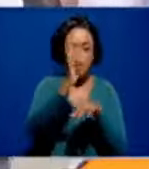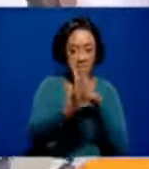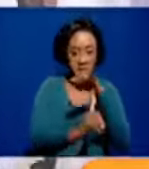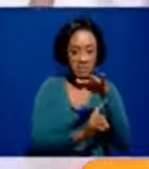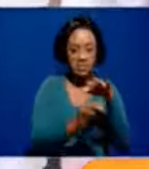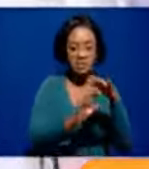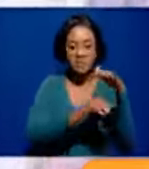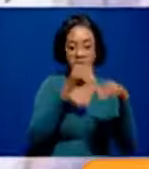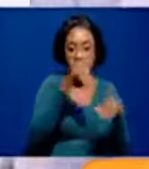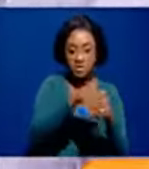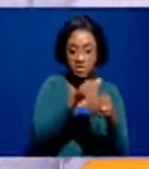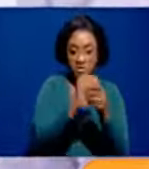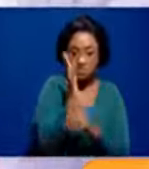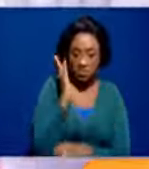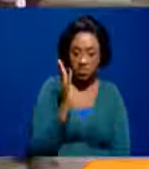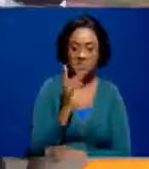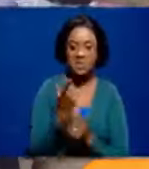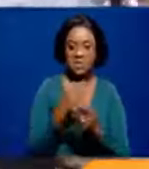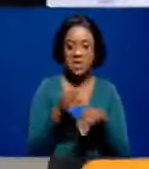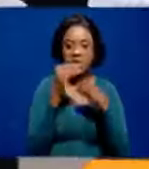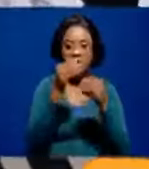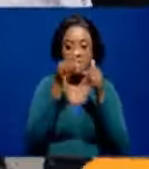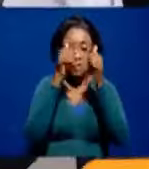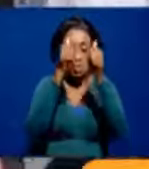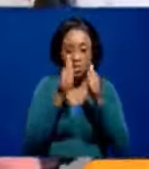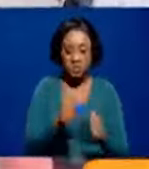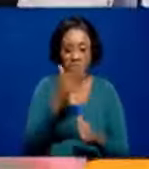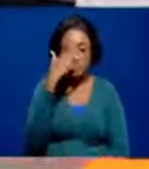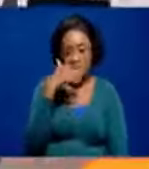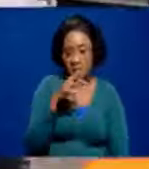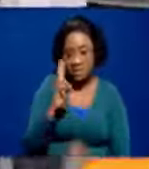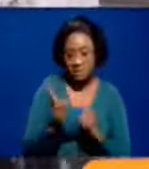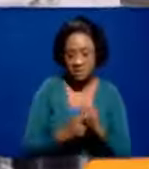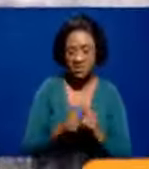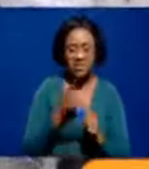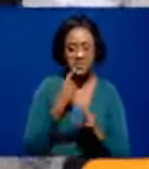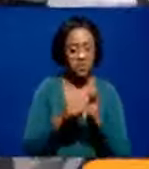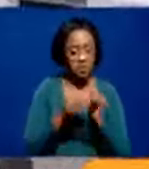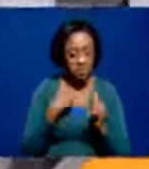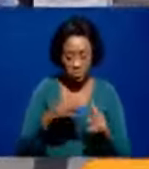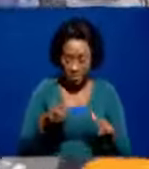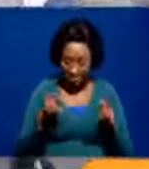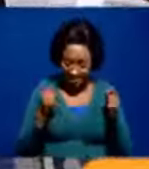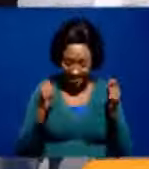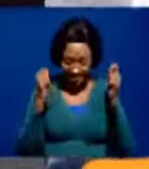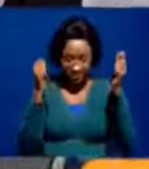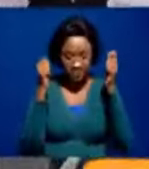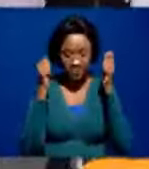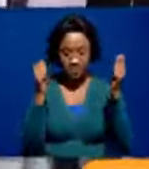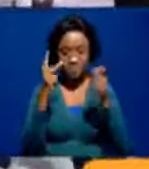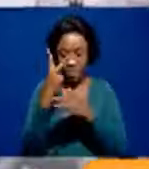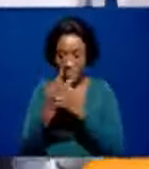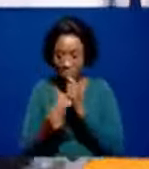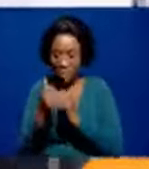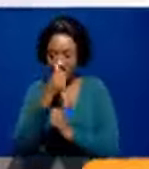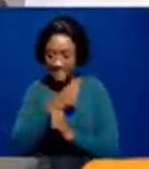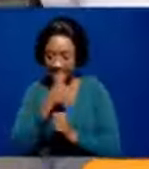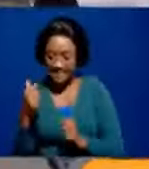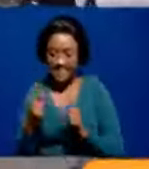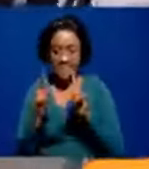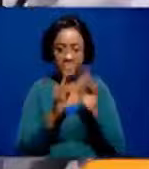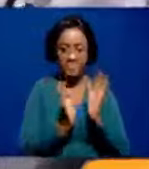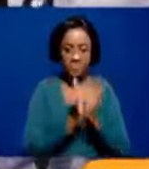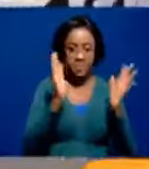where they will issue a seven-day strike notice. They have threatened to cripple services in both public and private hospitals